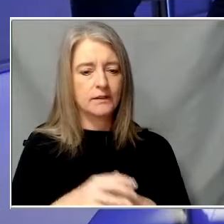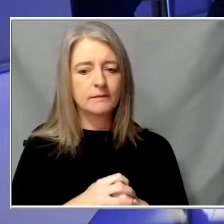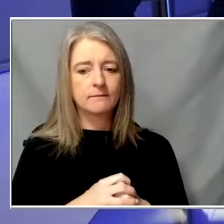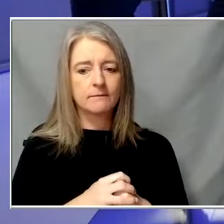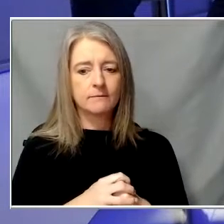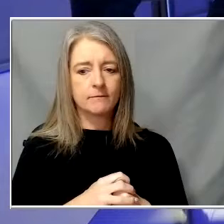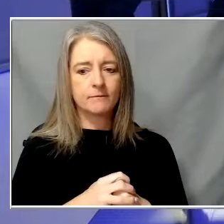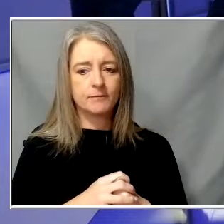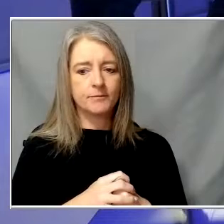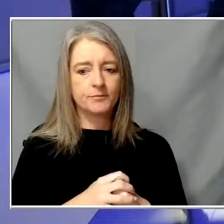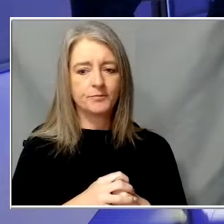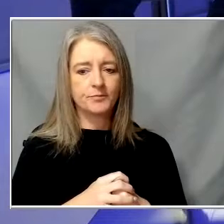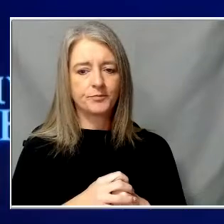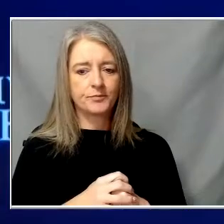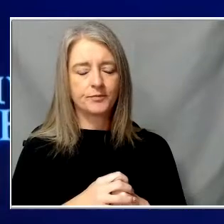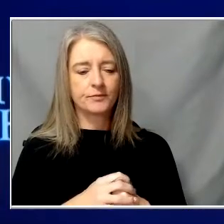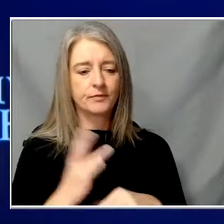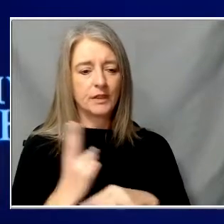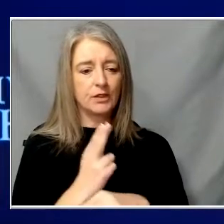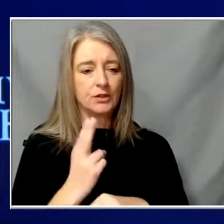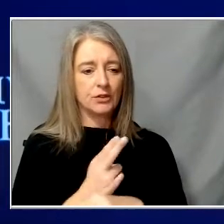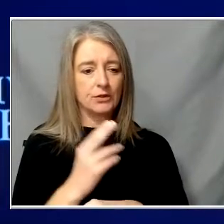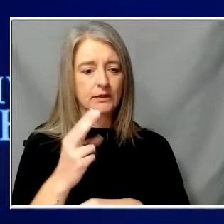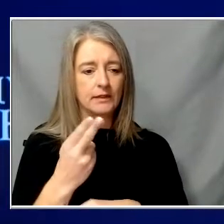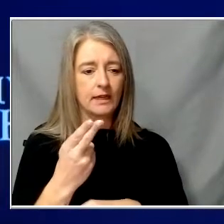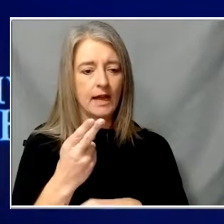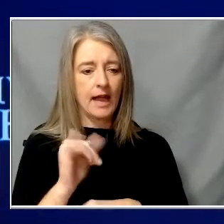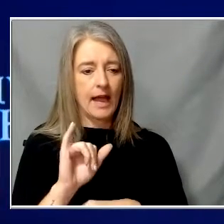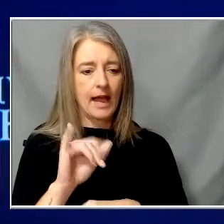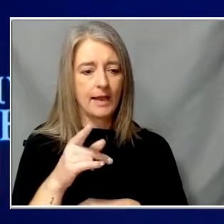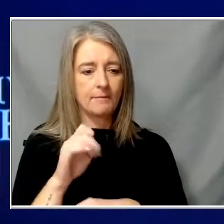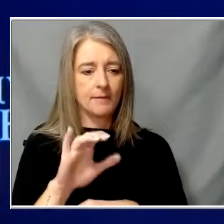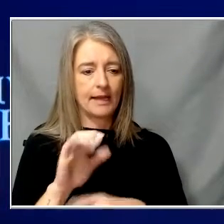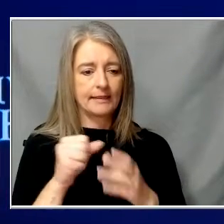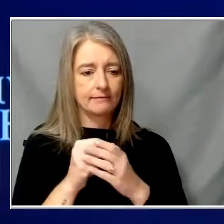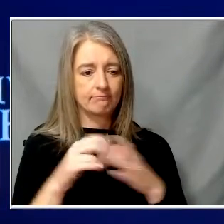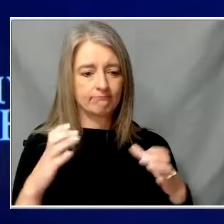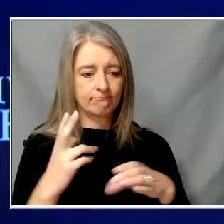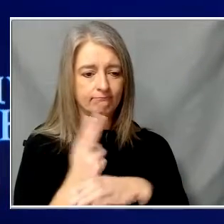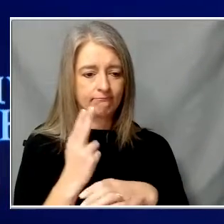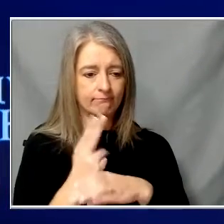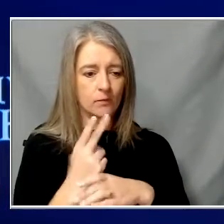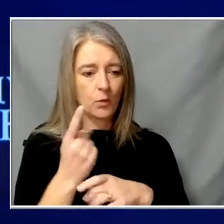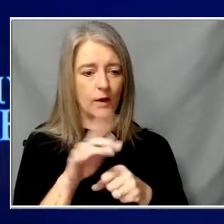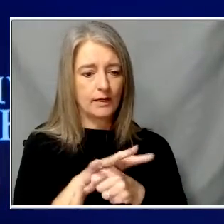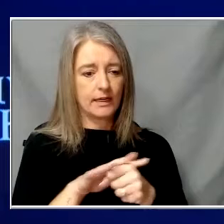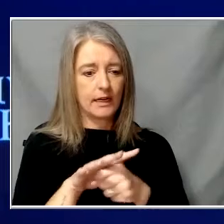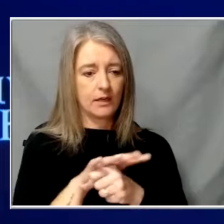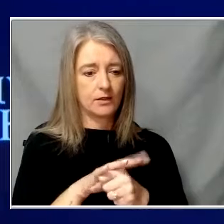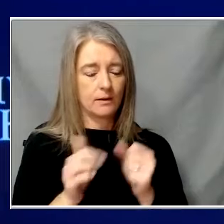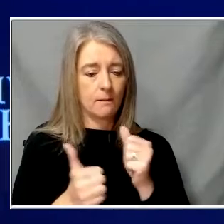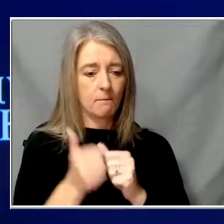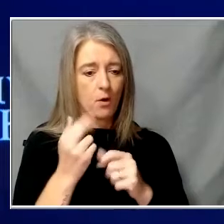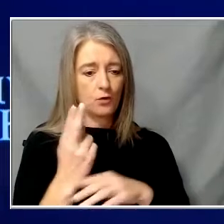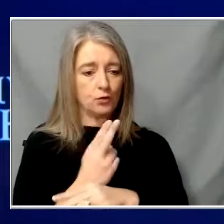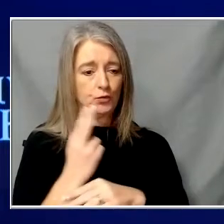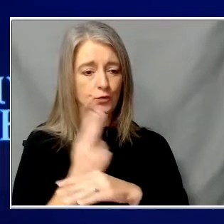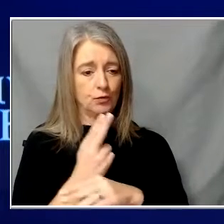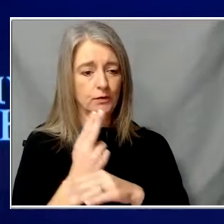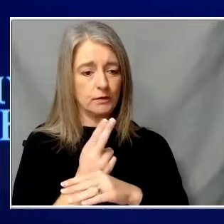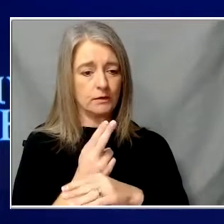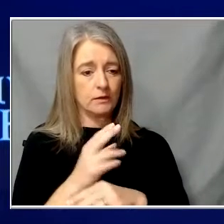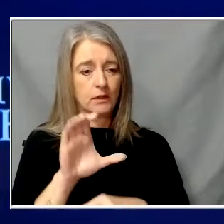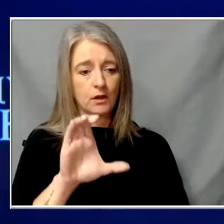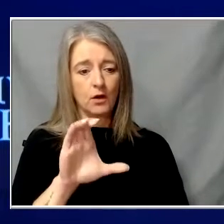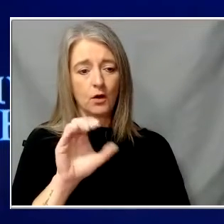mentioned before, the use of HIPEC is expanding. And so one of the areas that is most useful in is colorectal